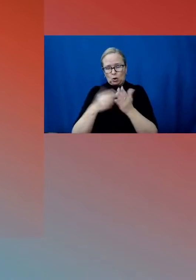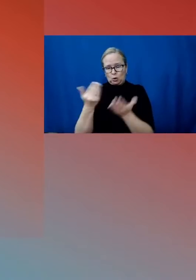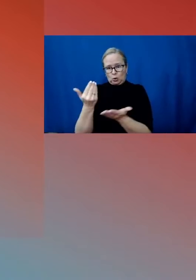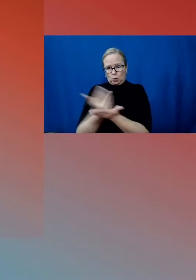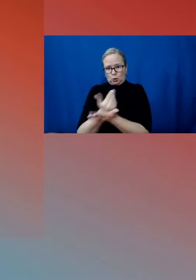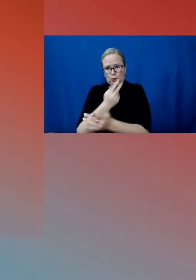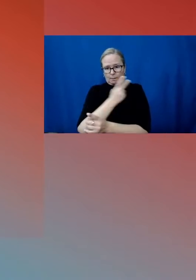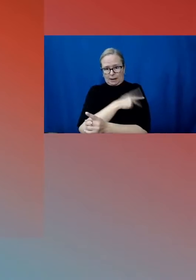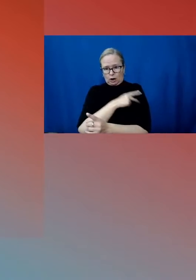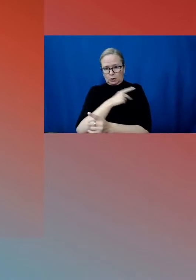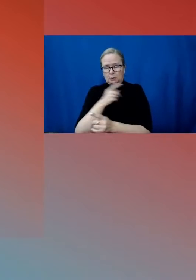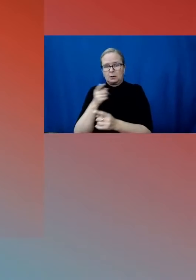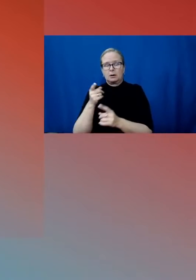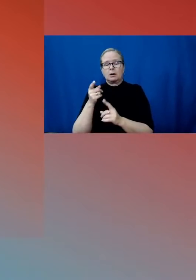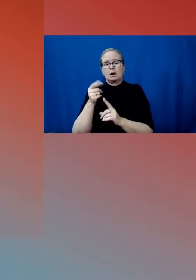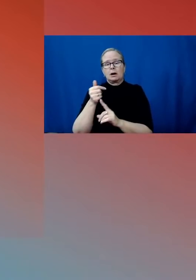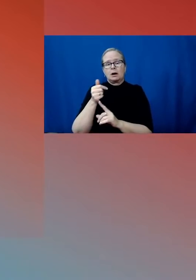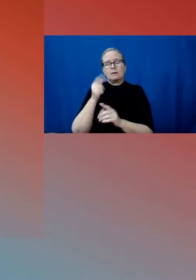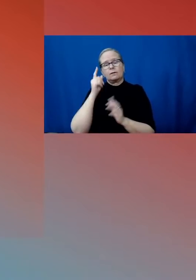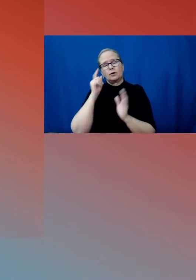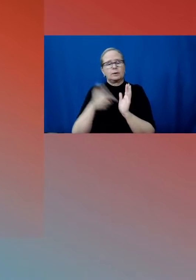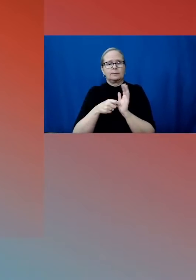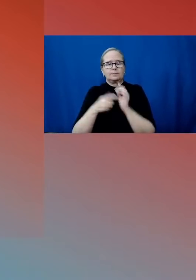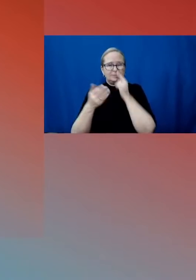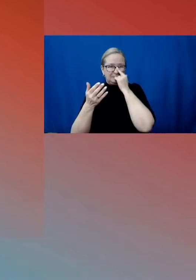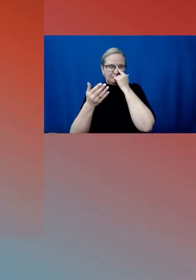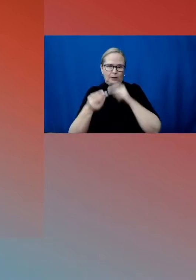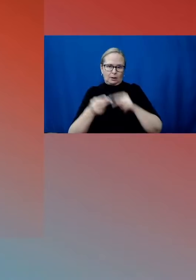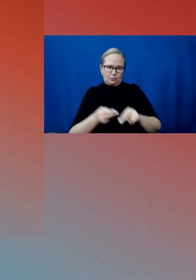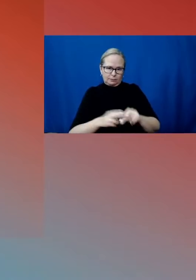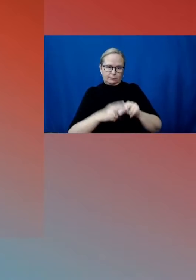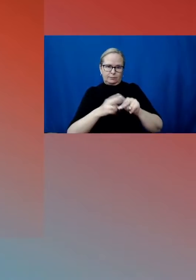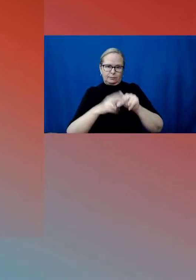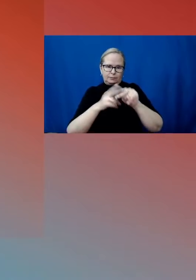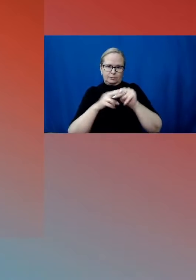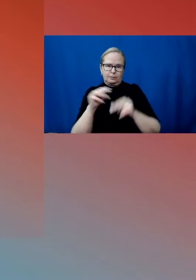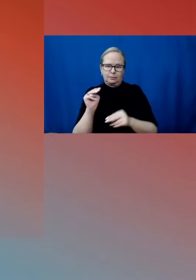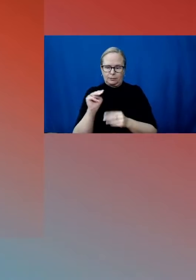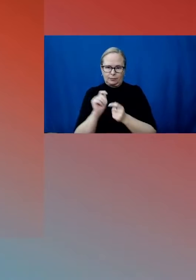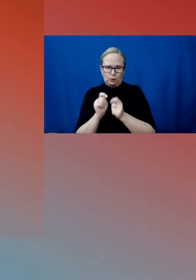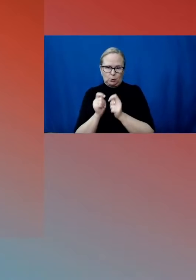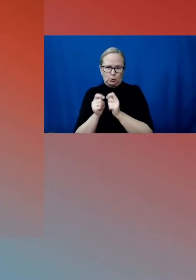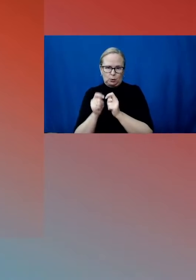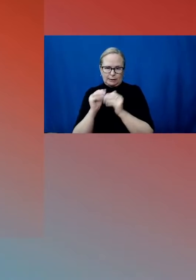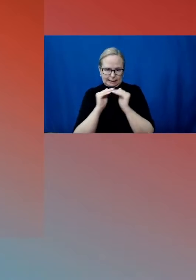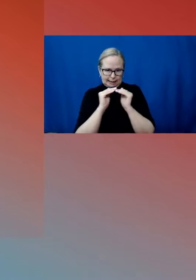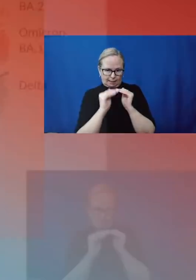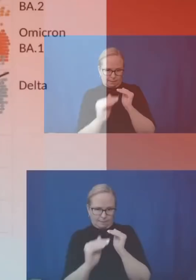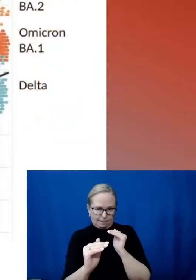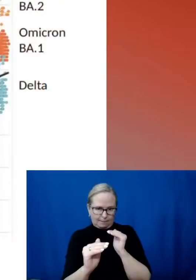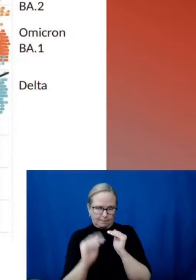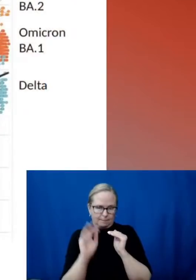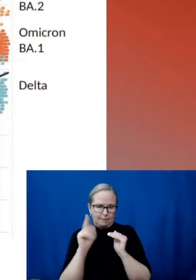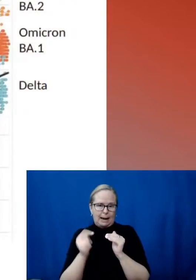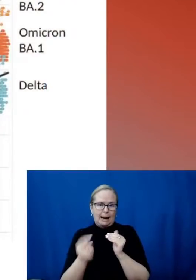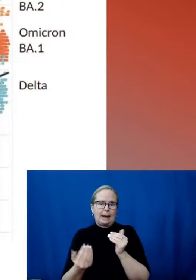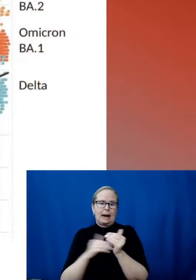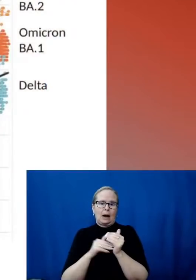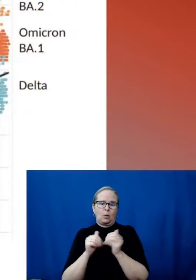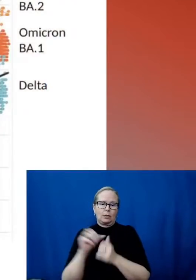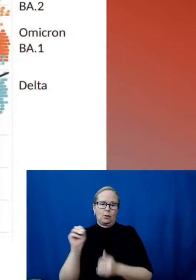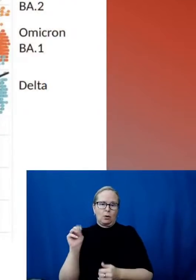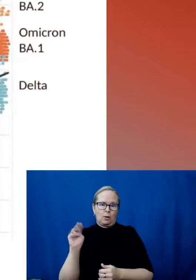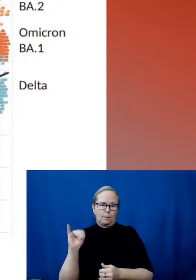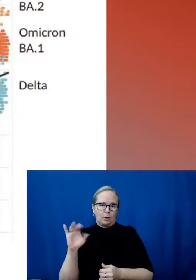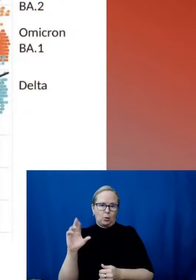time, and we can see that it was relatively stable, the rate of increase of mutations, but now with Omicron, it intensified,